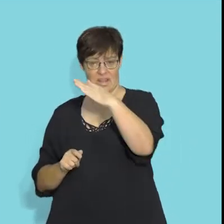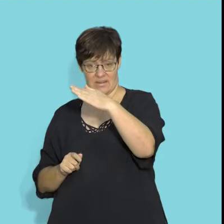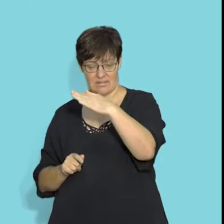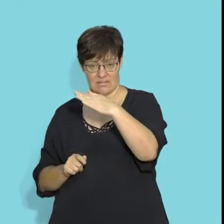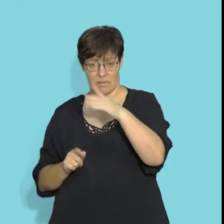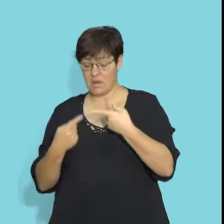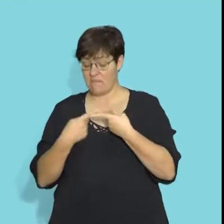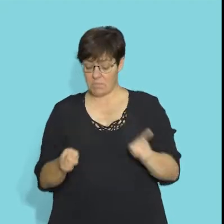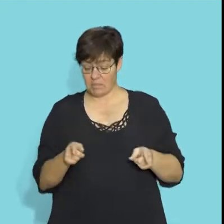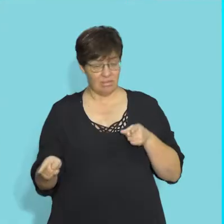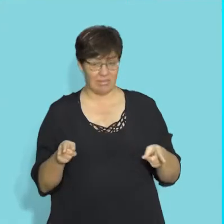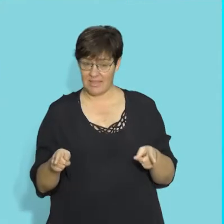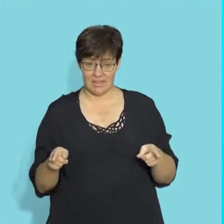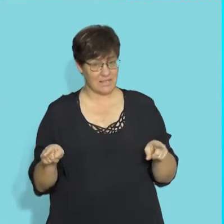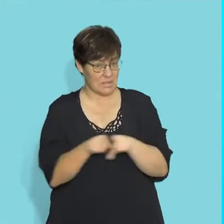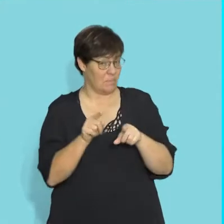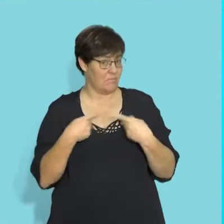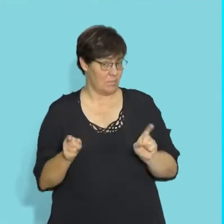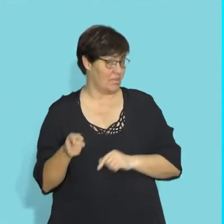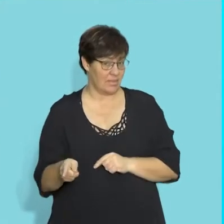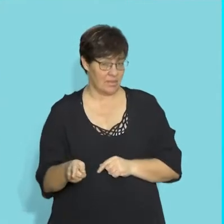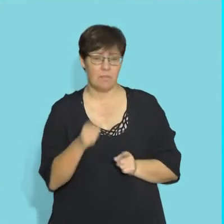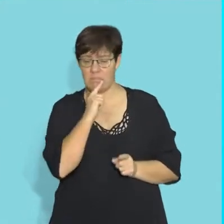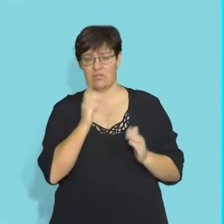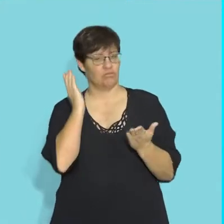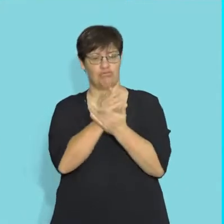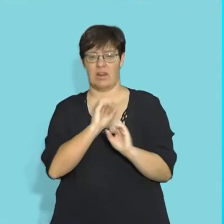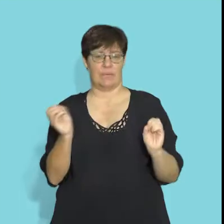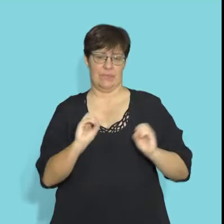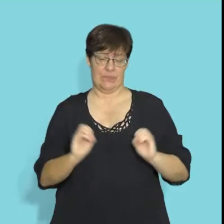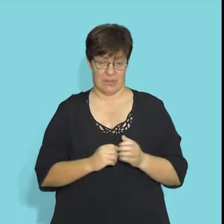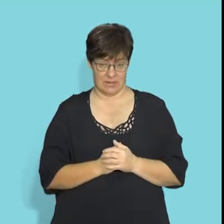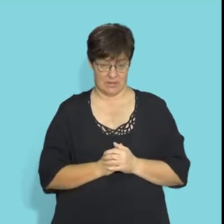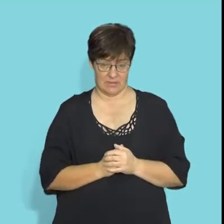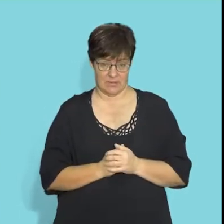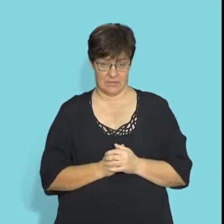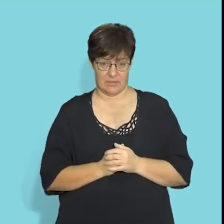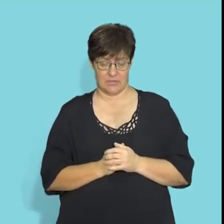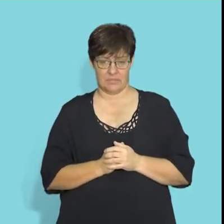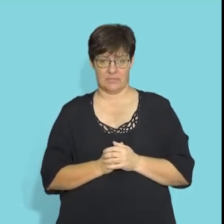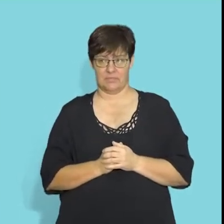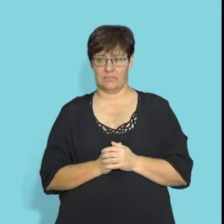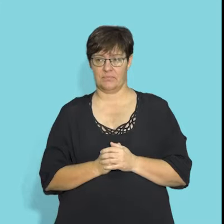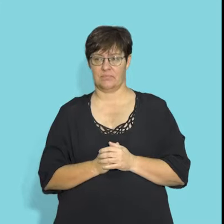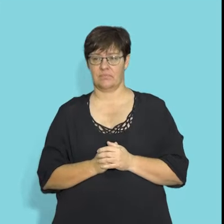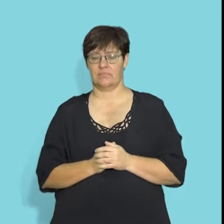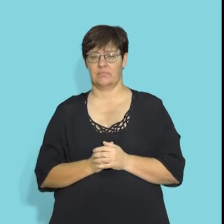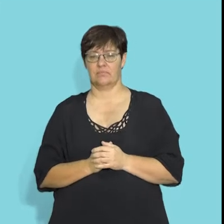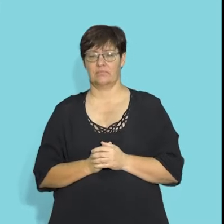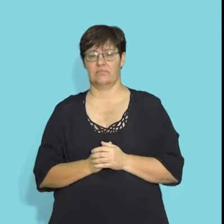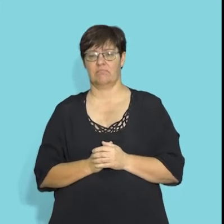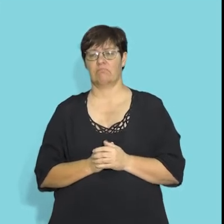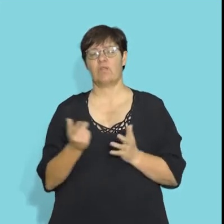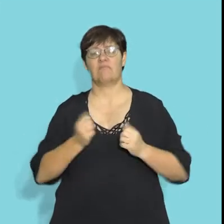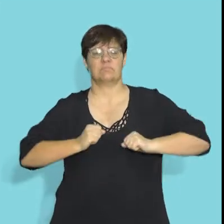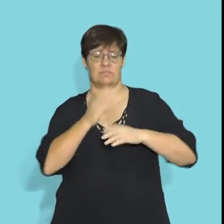line. If they're not, then it's not a straight line. And so very simply, let's go do that. Let me just erase here so I've got